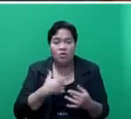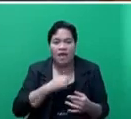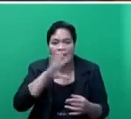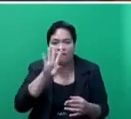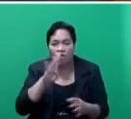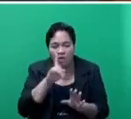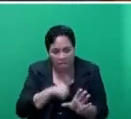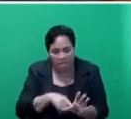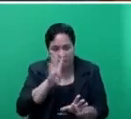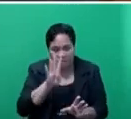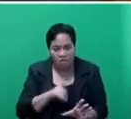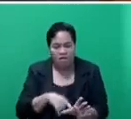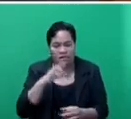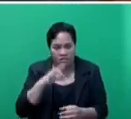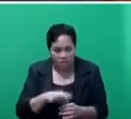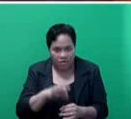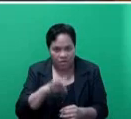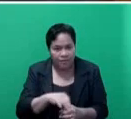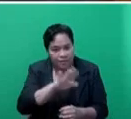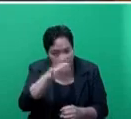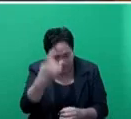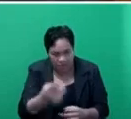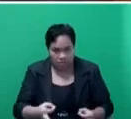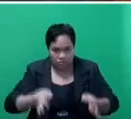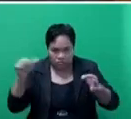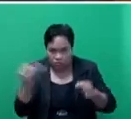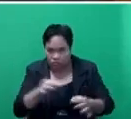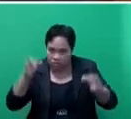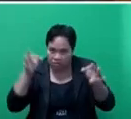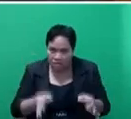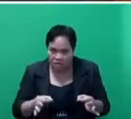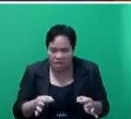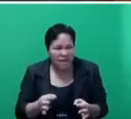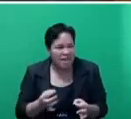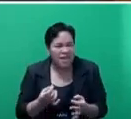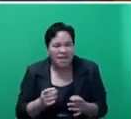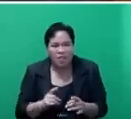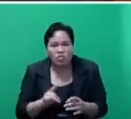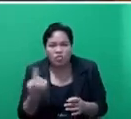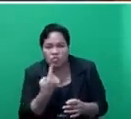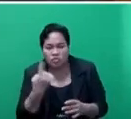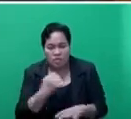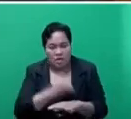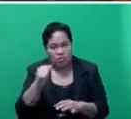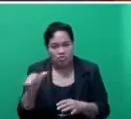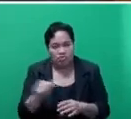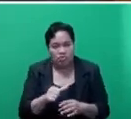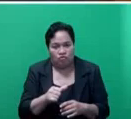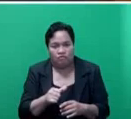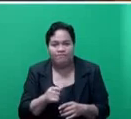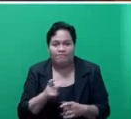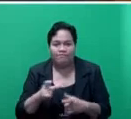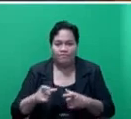years, to decide on the kind of government they want over the next 4